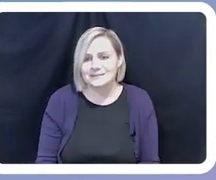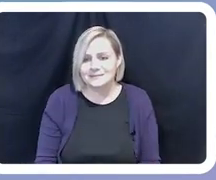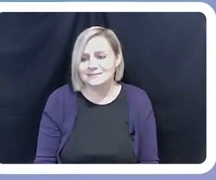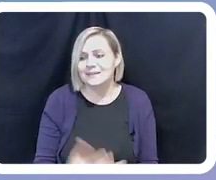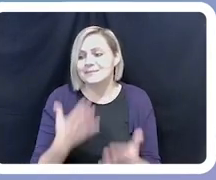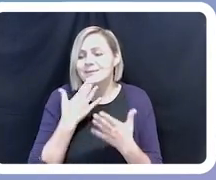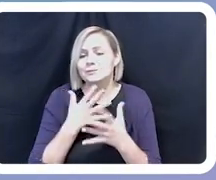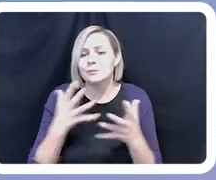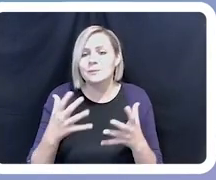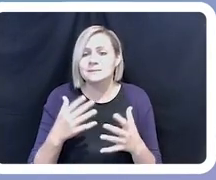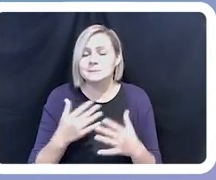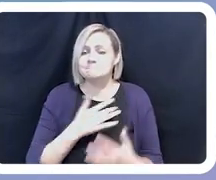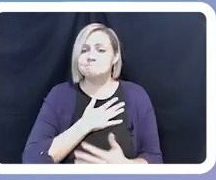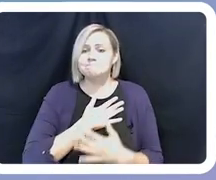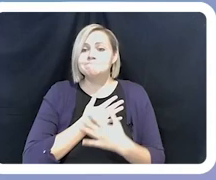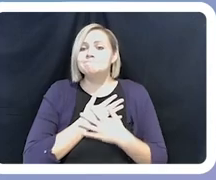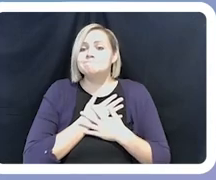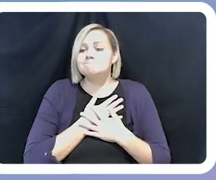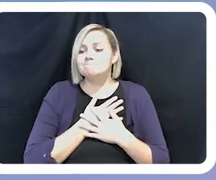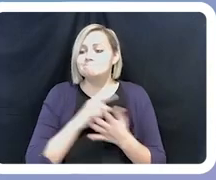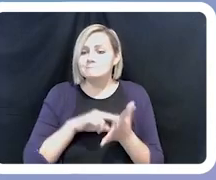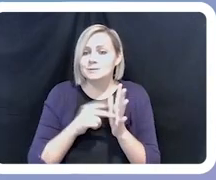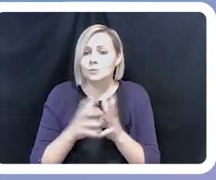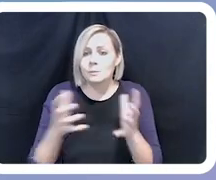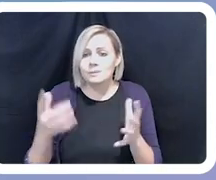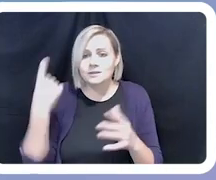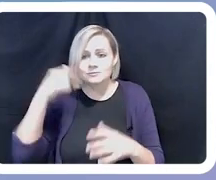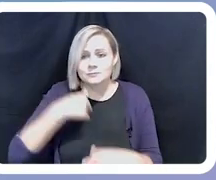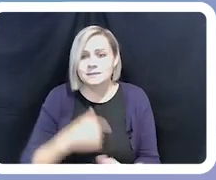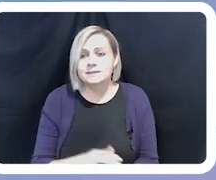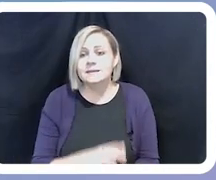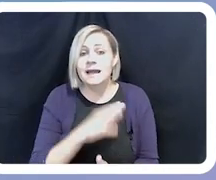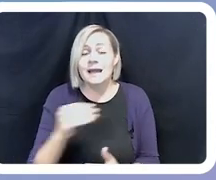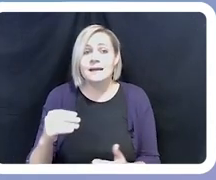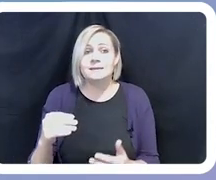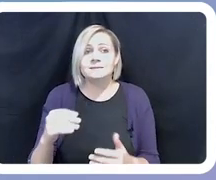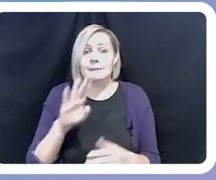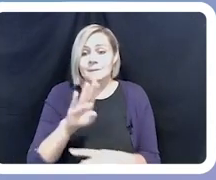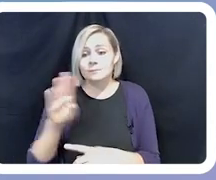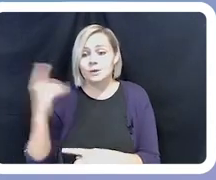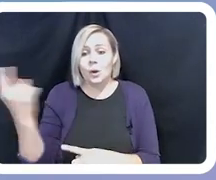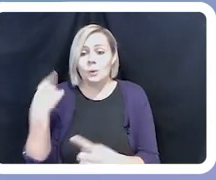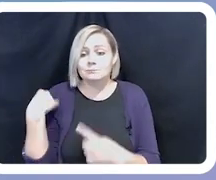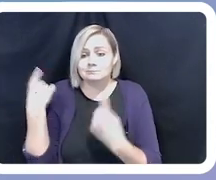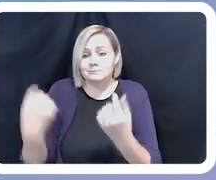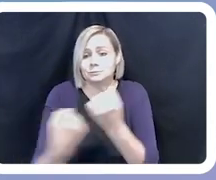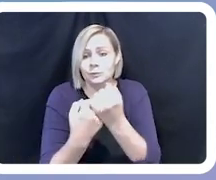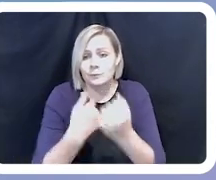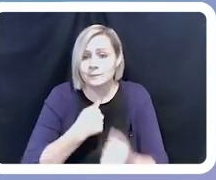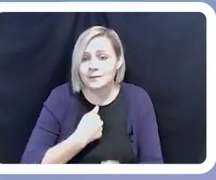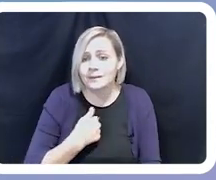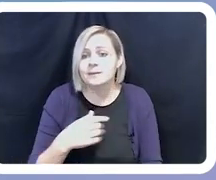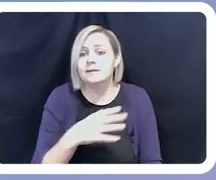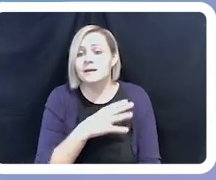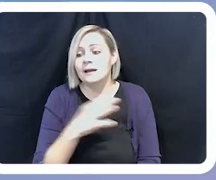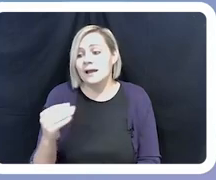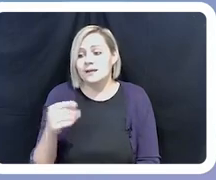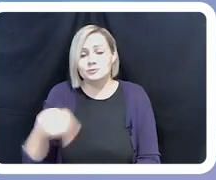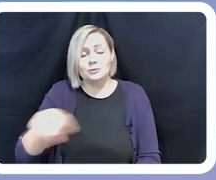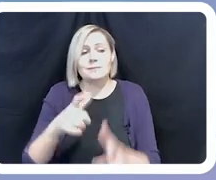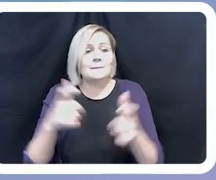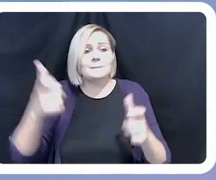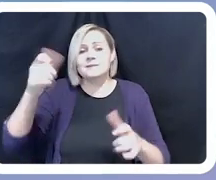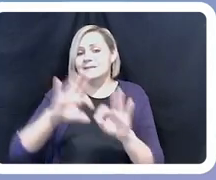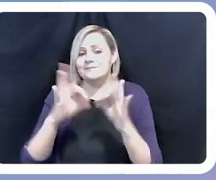much. This means so much to me and my accomplishment. And that Best Buddies has always been there for me. And you're